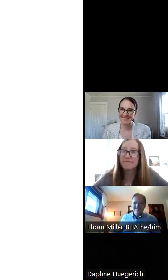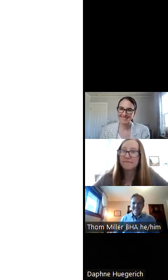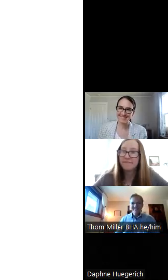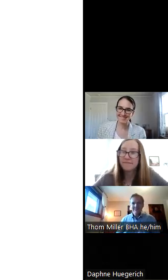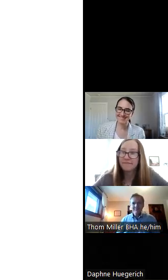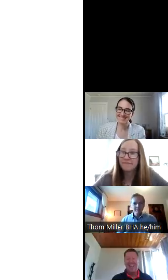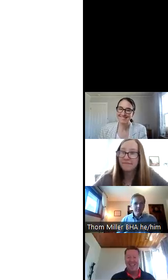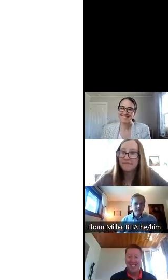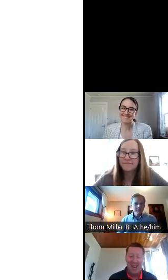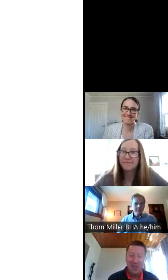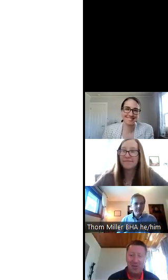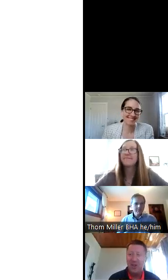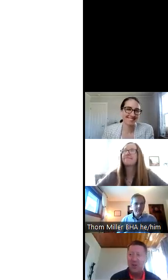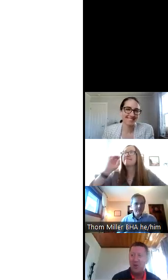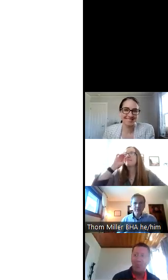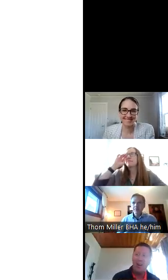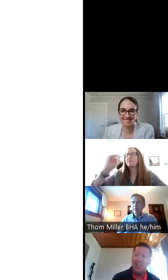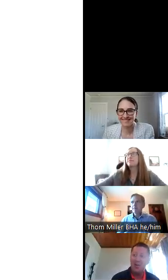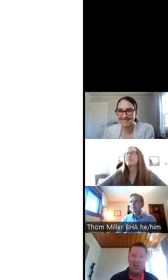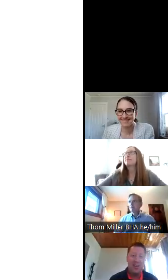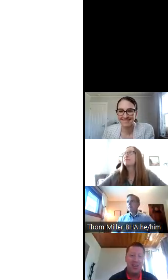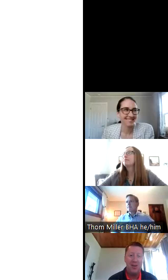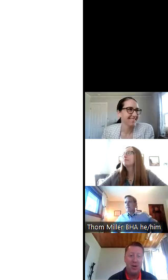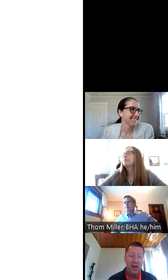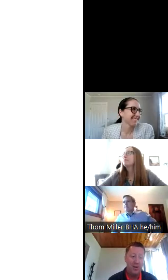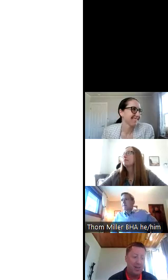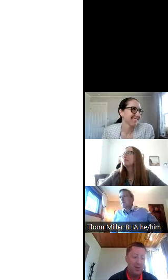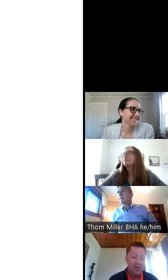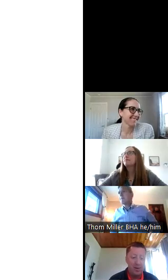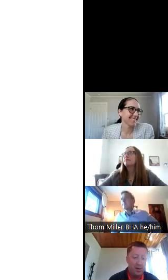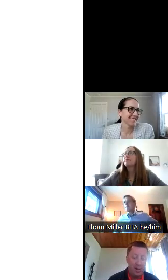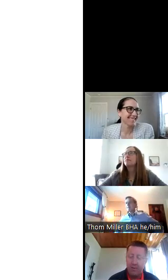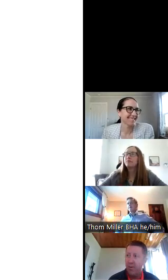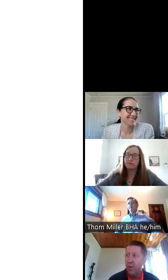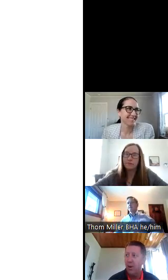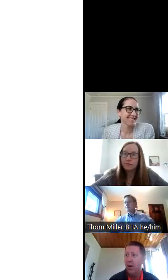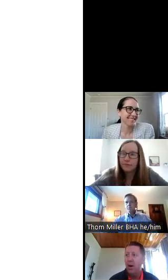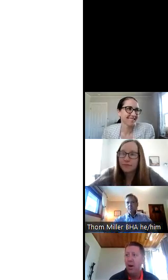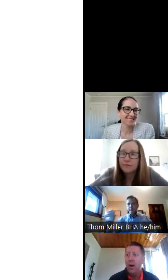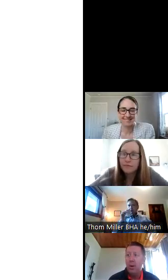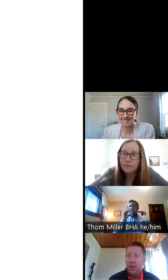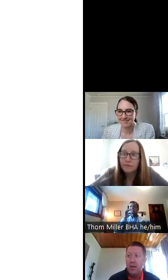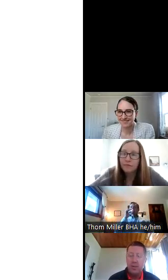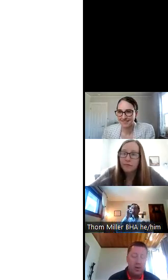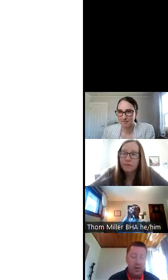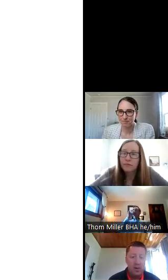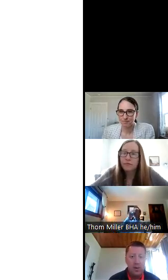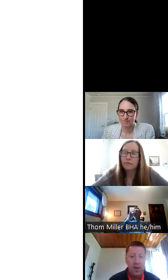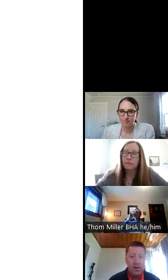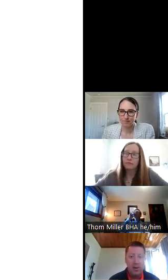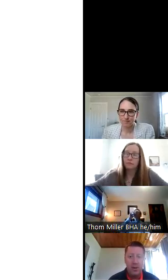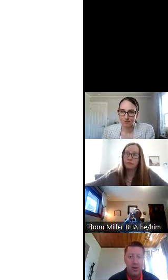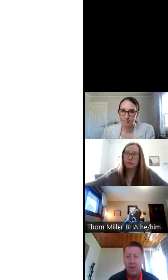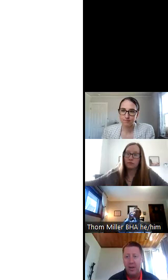over to you. Good afternoon, folks. From Ryan Templeton, he, him pronouns. I'm the Division Director for Policy and External Affairs